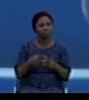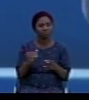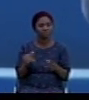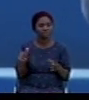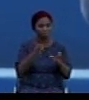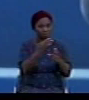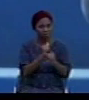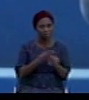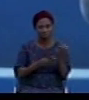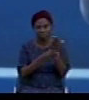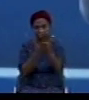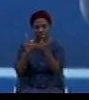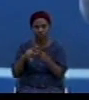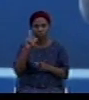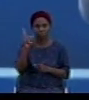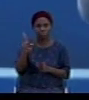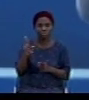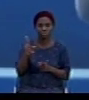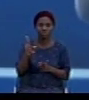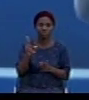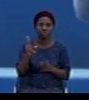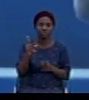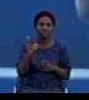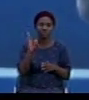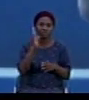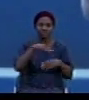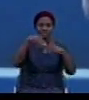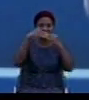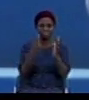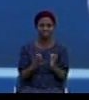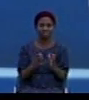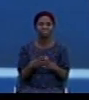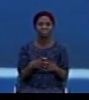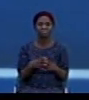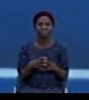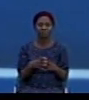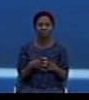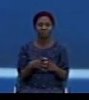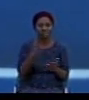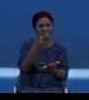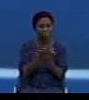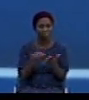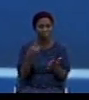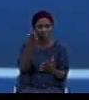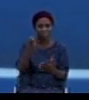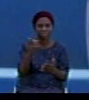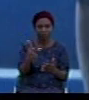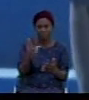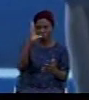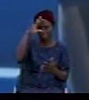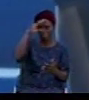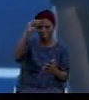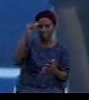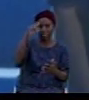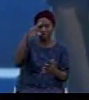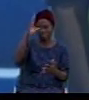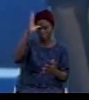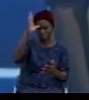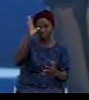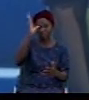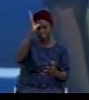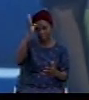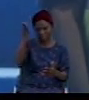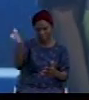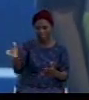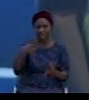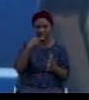I didn't mean something had happened to me. No one will even know. On getting there, the Baba said, drop whatever you have with you. I dropped